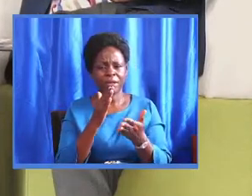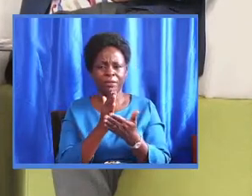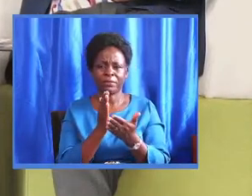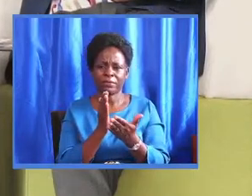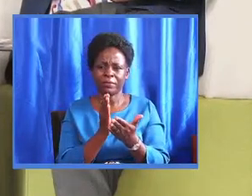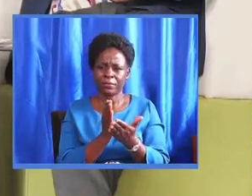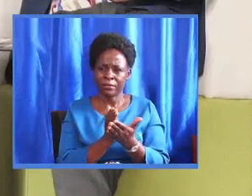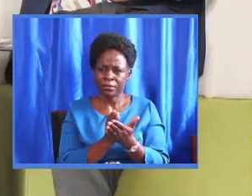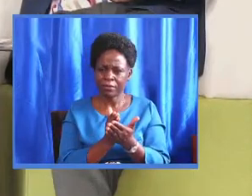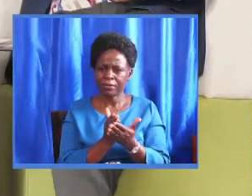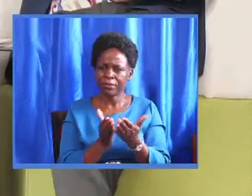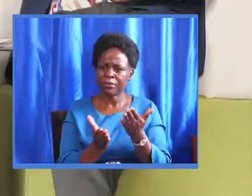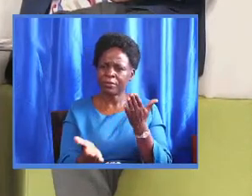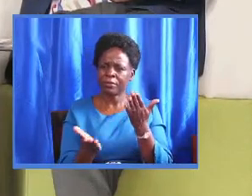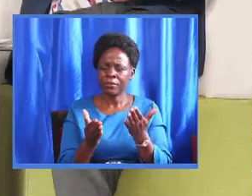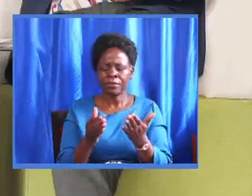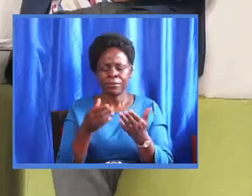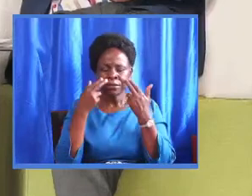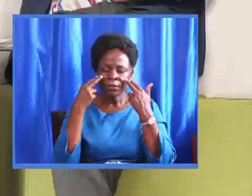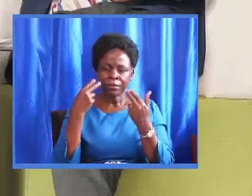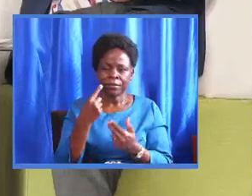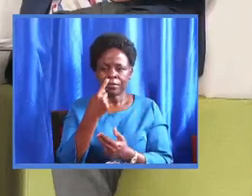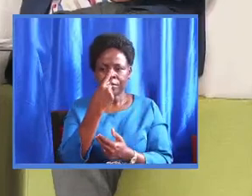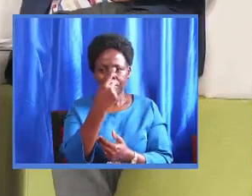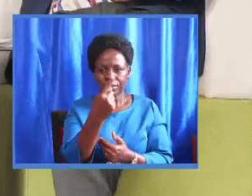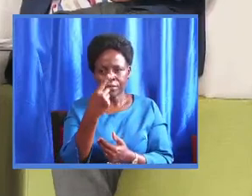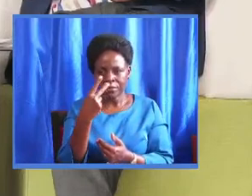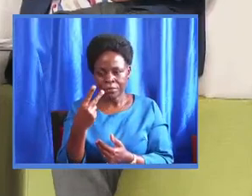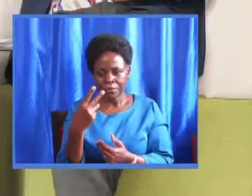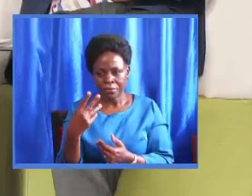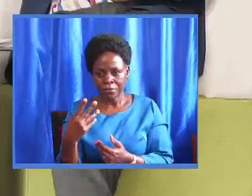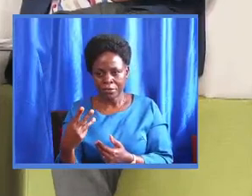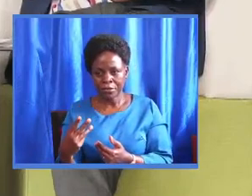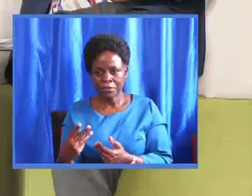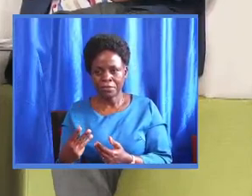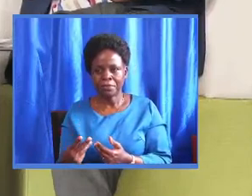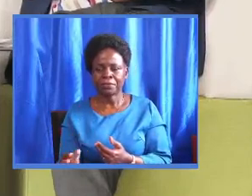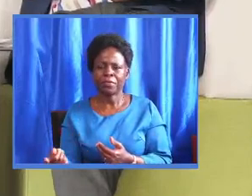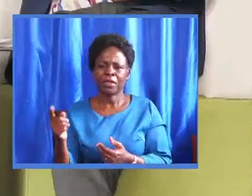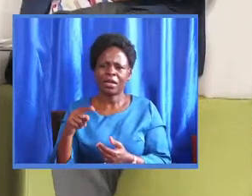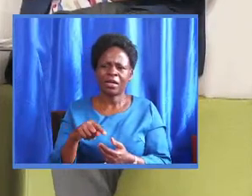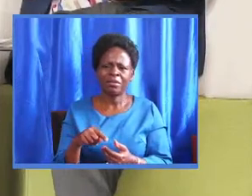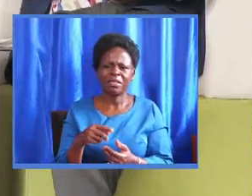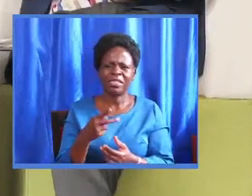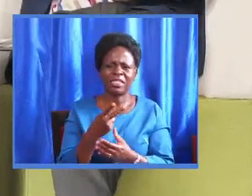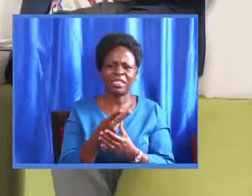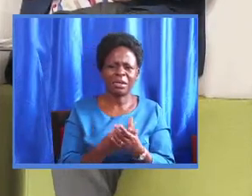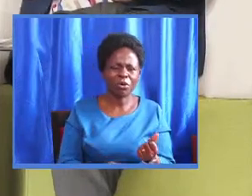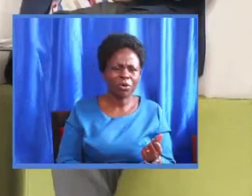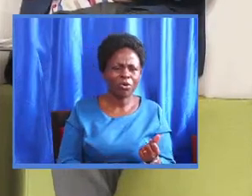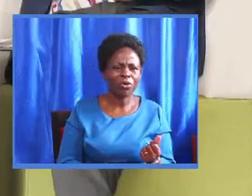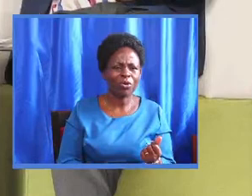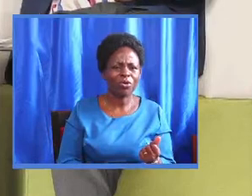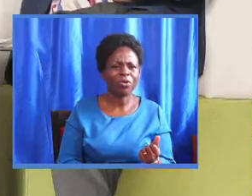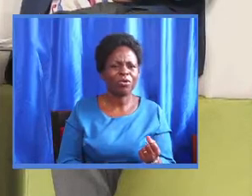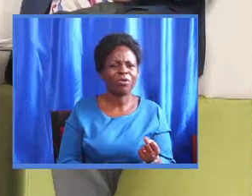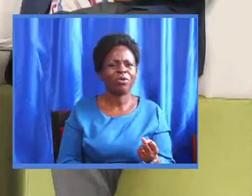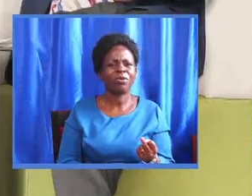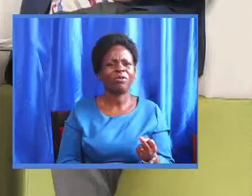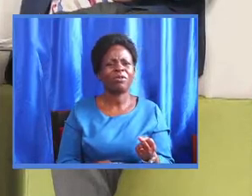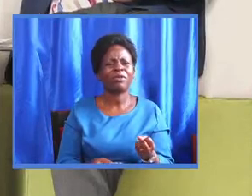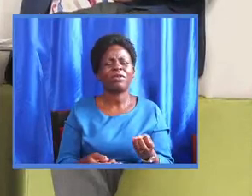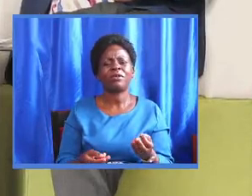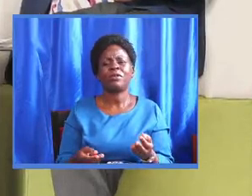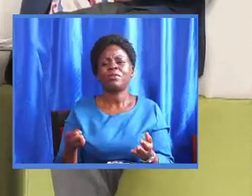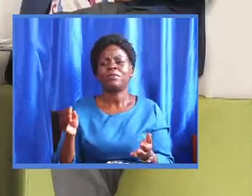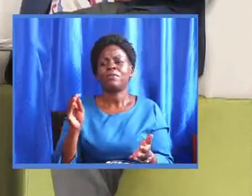then possibly we review one by one and we see where does it come double, or where is it more inconveniencing?